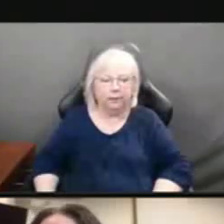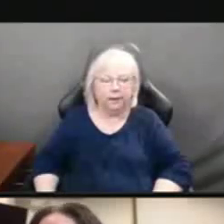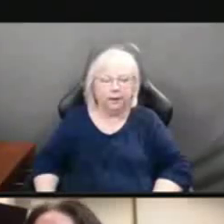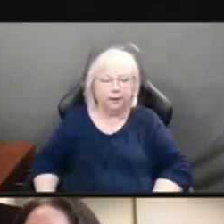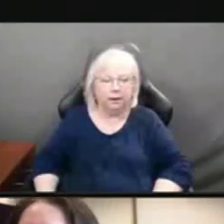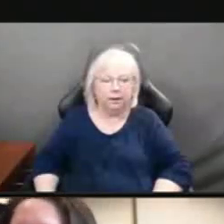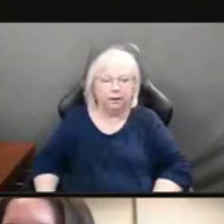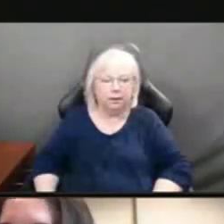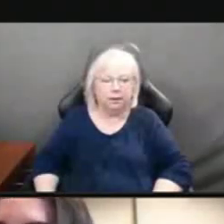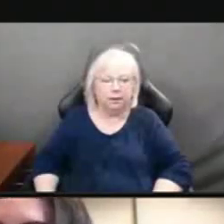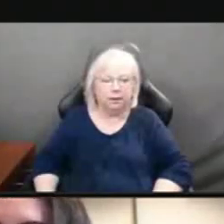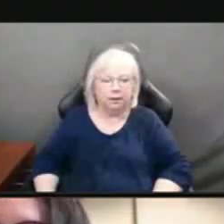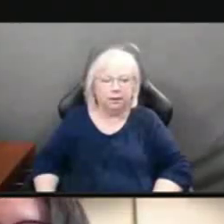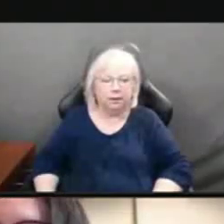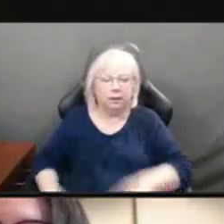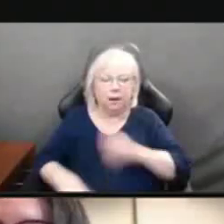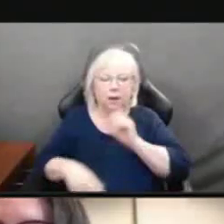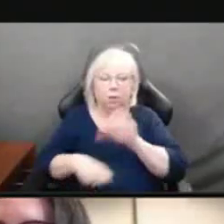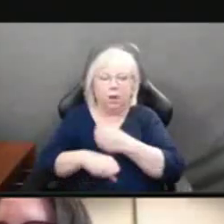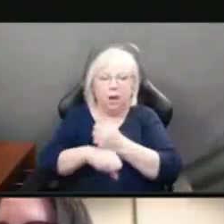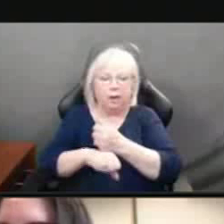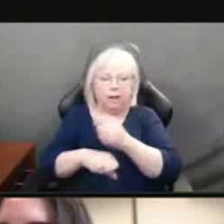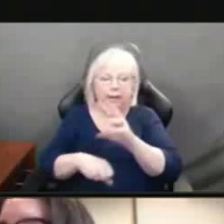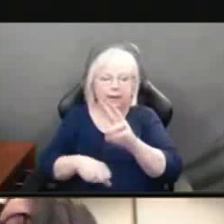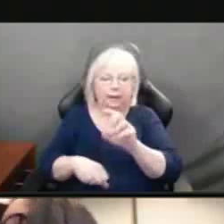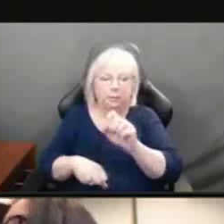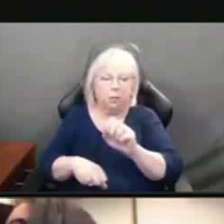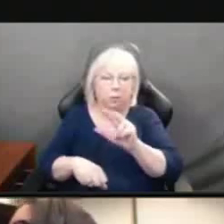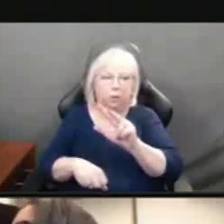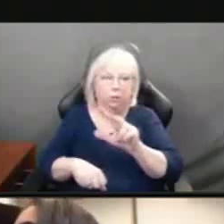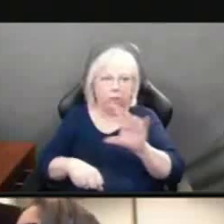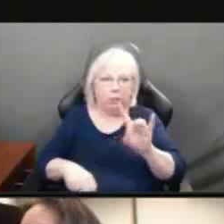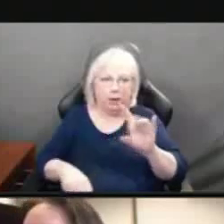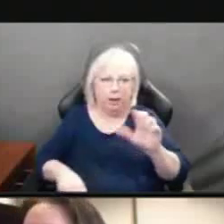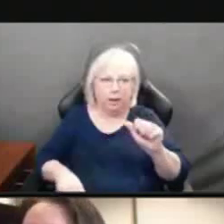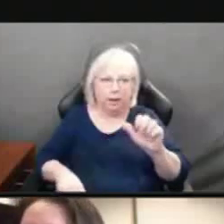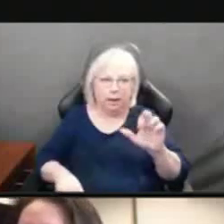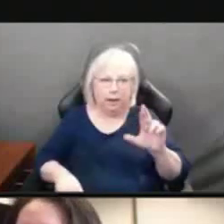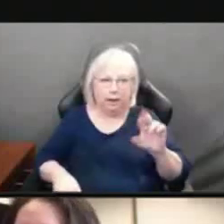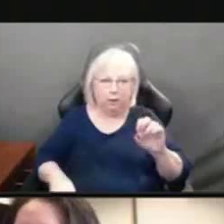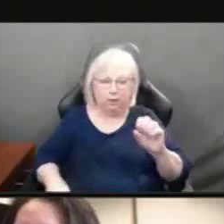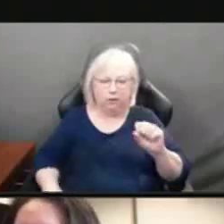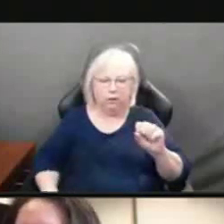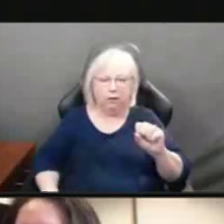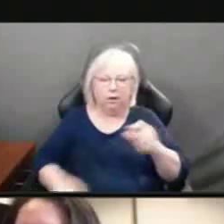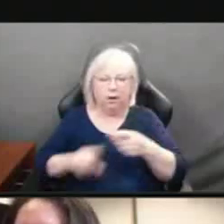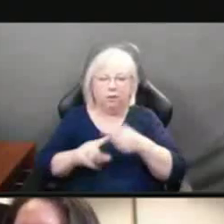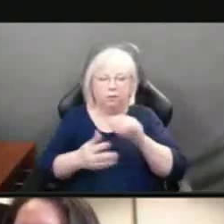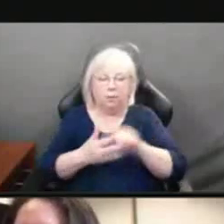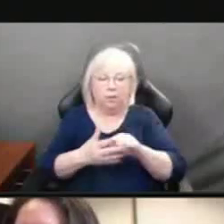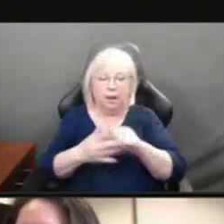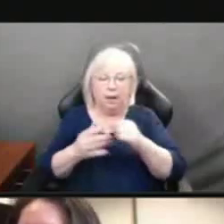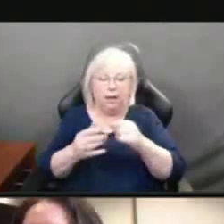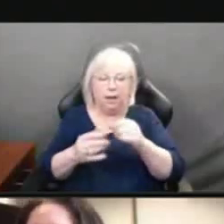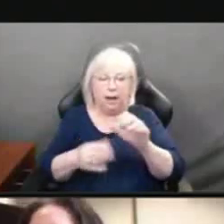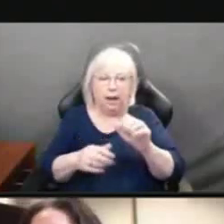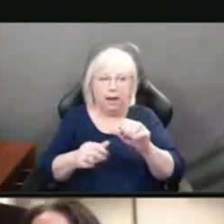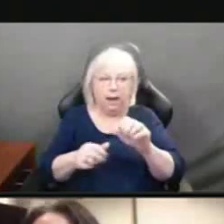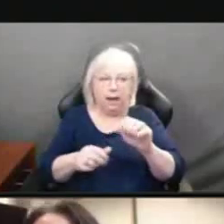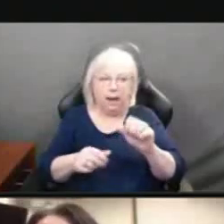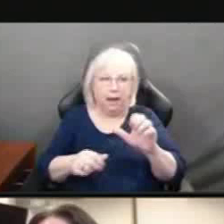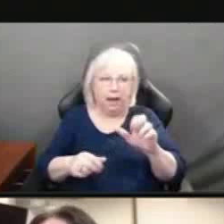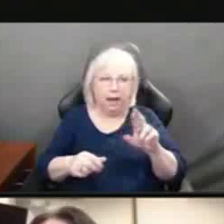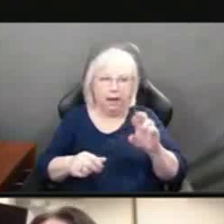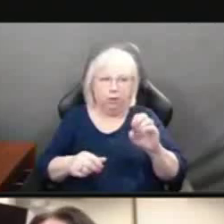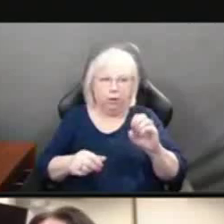We're locked in at that 6.82 acres. And from that acreage line alone, it